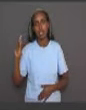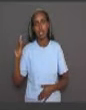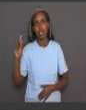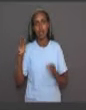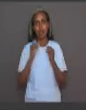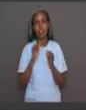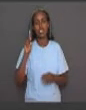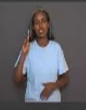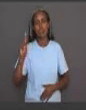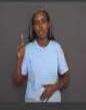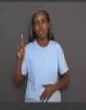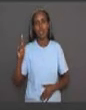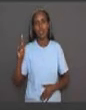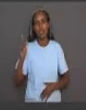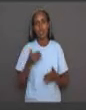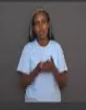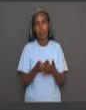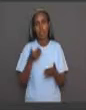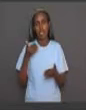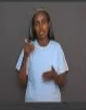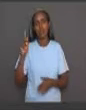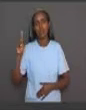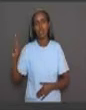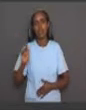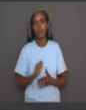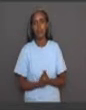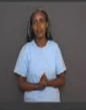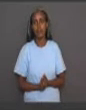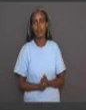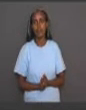k plus 1 minus 1.